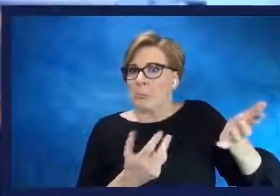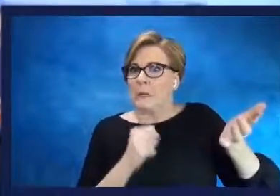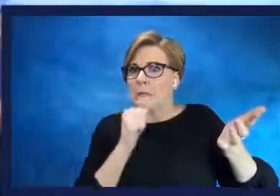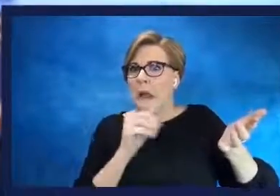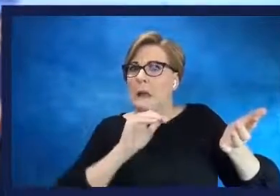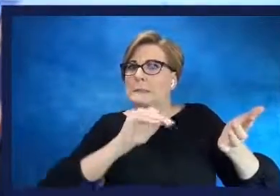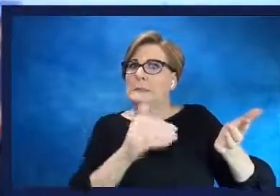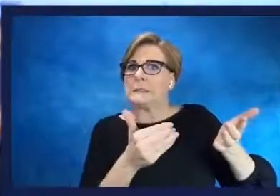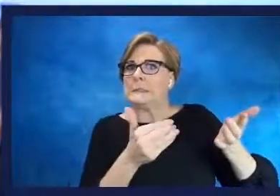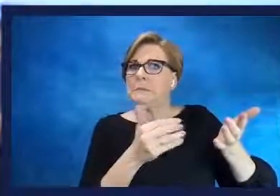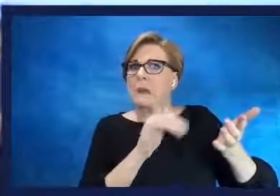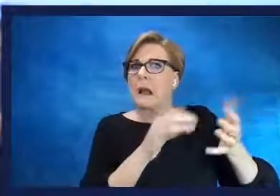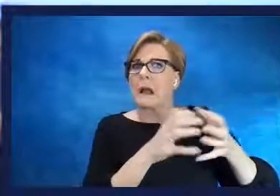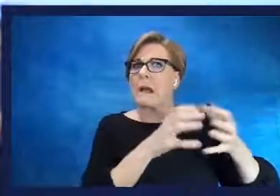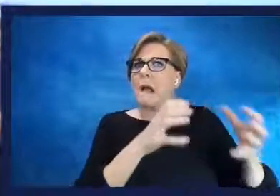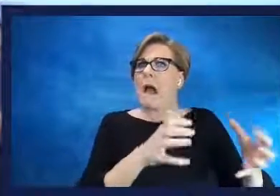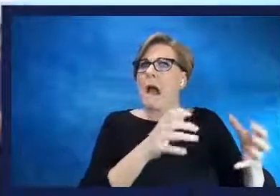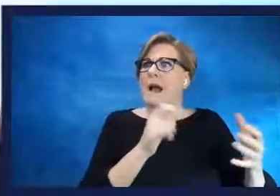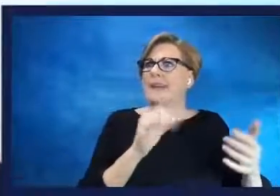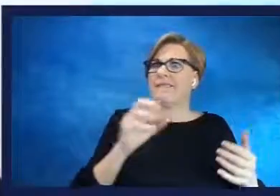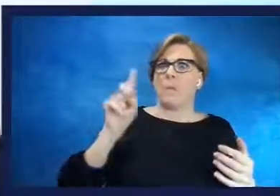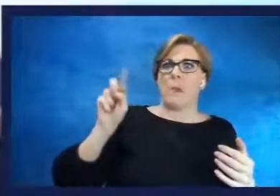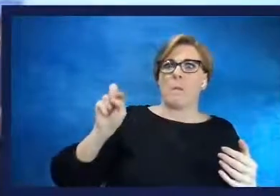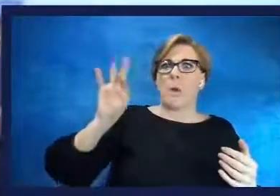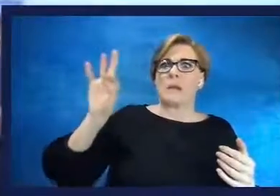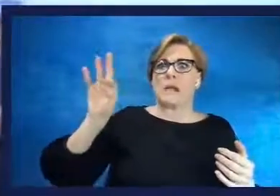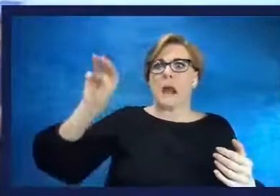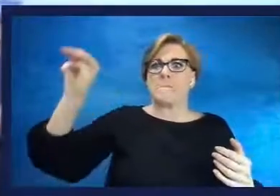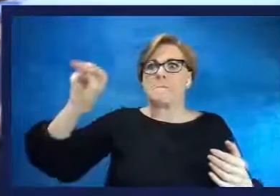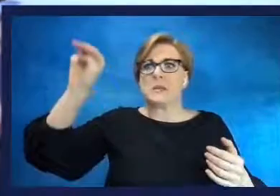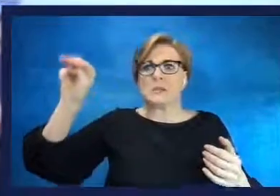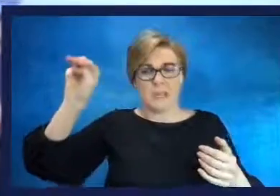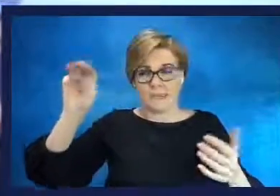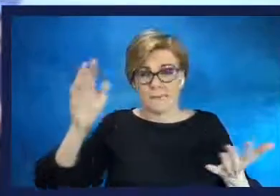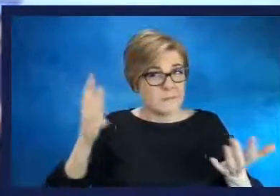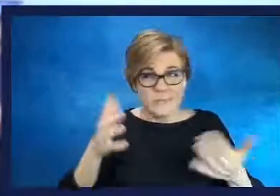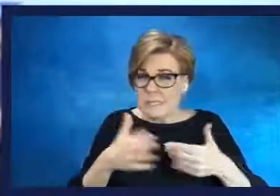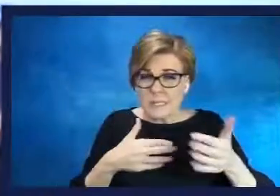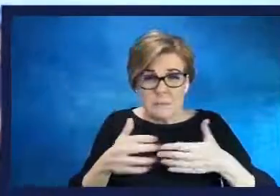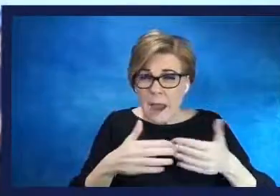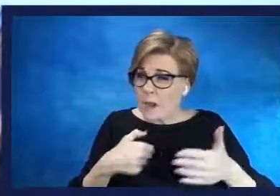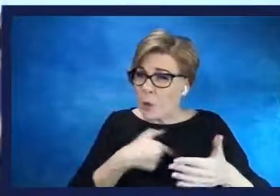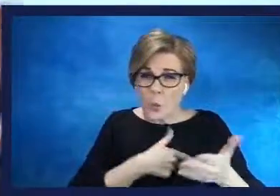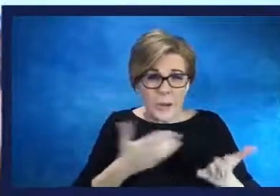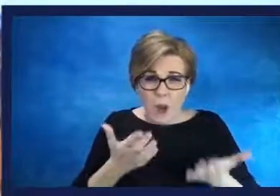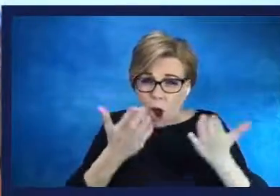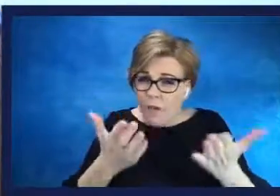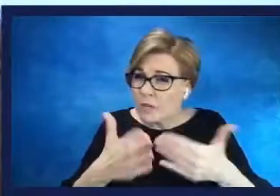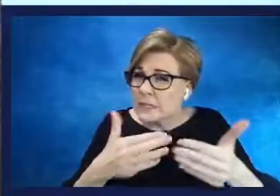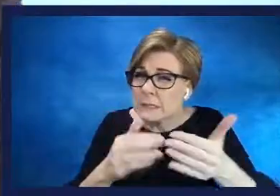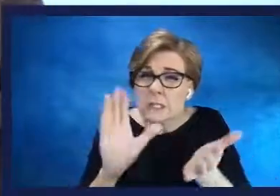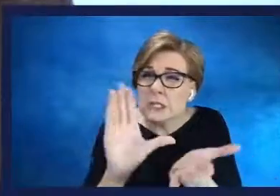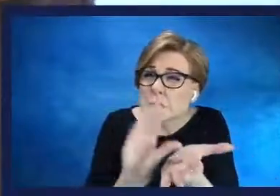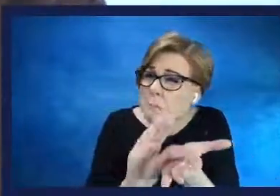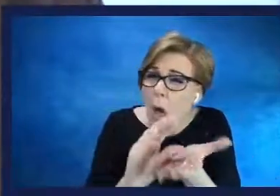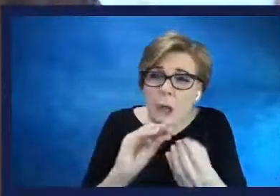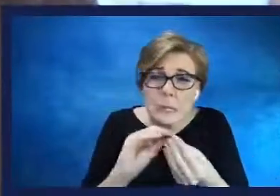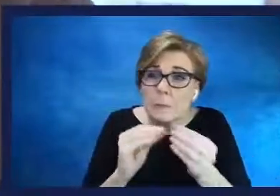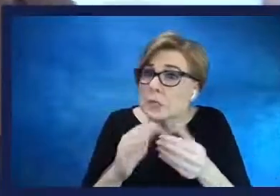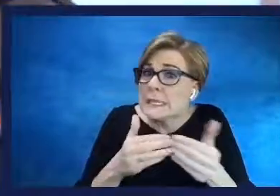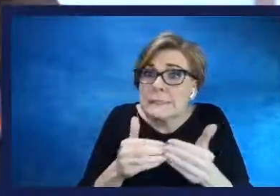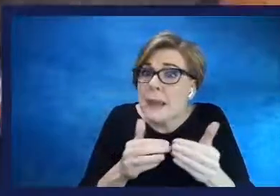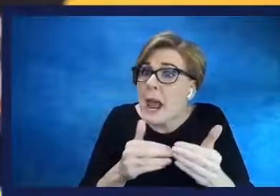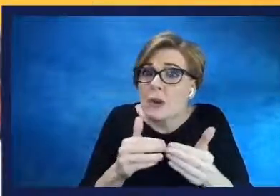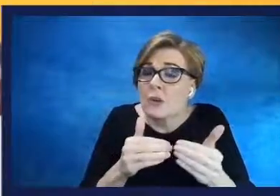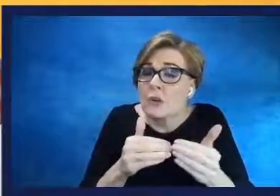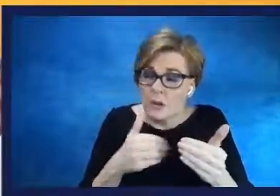we want you to have that ability to cast a ballot. So we do offer Braille ballots. Now they are pretty thick because some of our ballots are pretty large, but these too